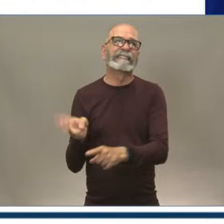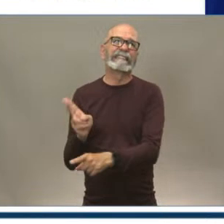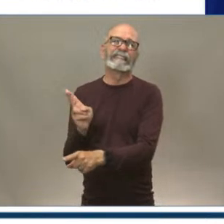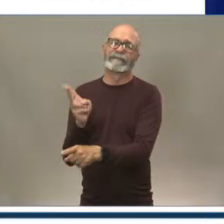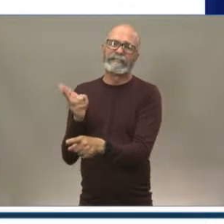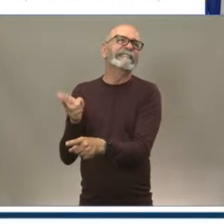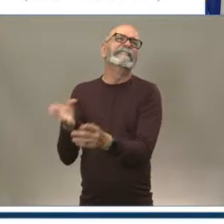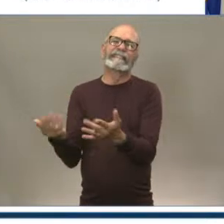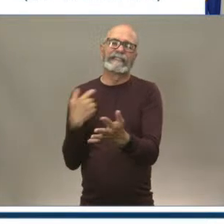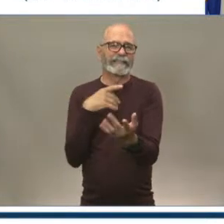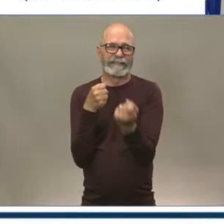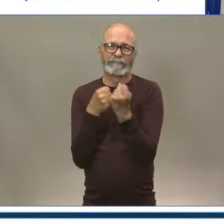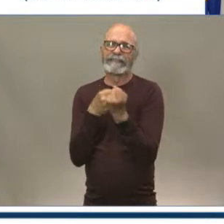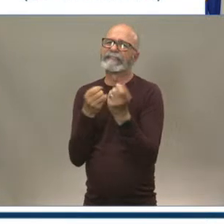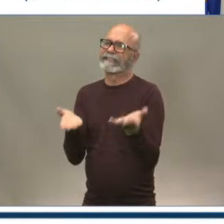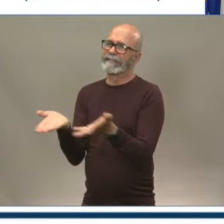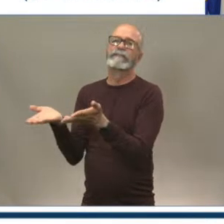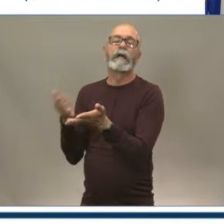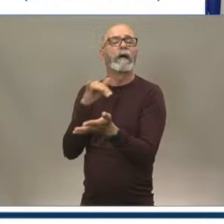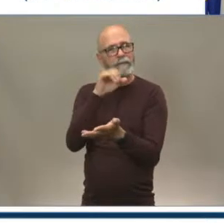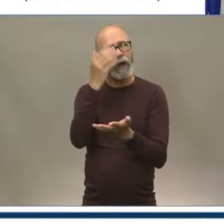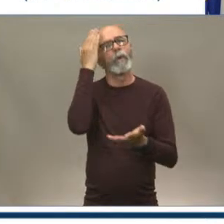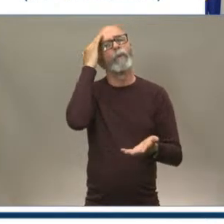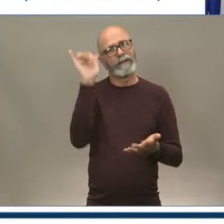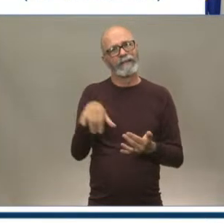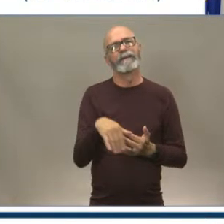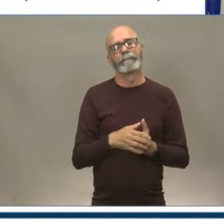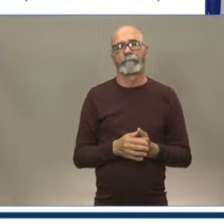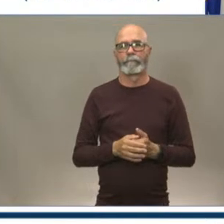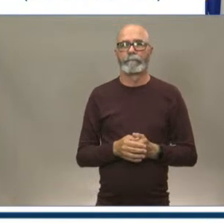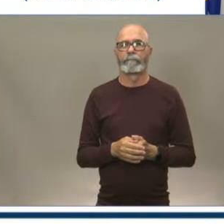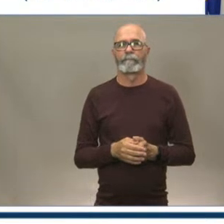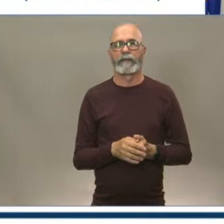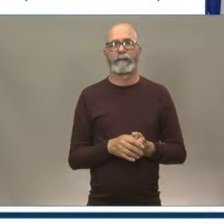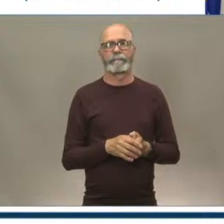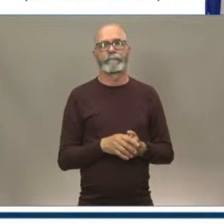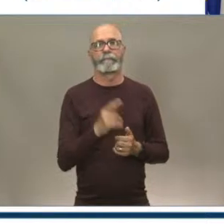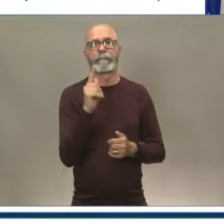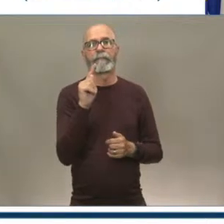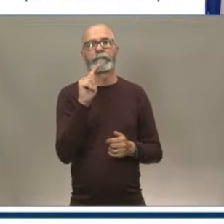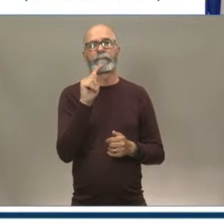businesses. Next question will go to Nabal Snom with the Herald.